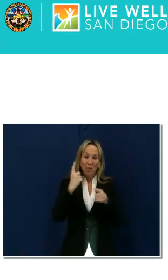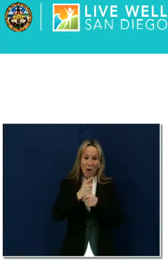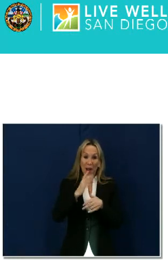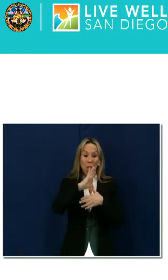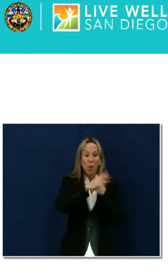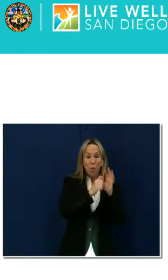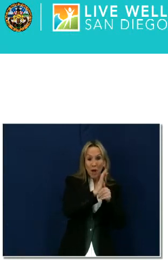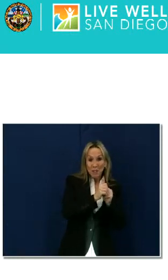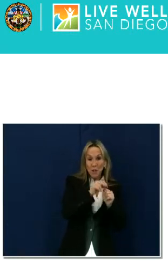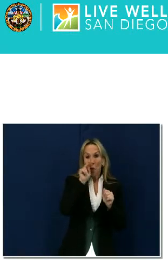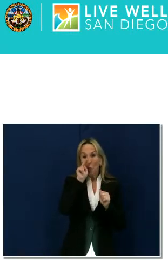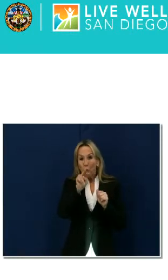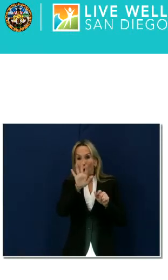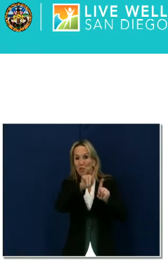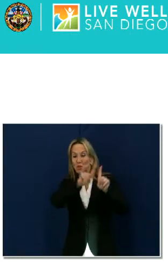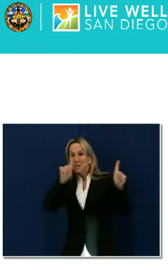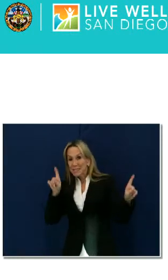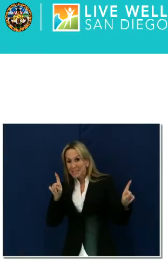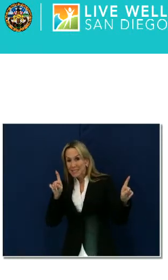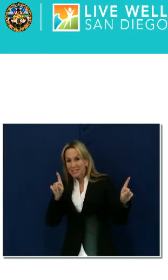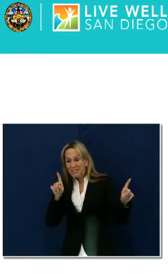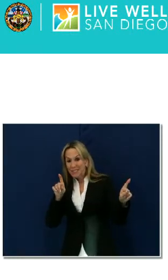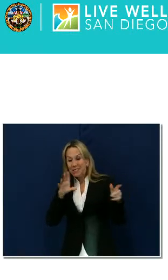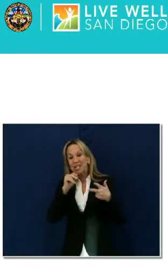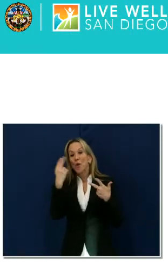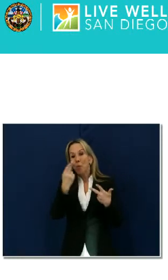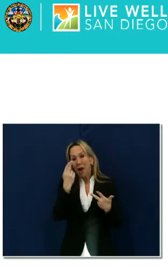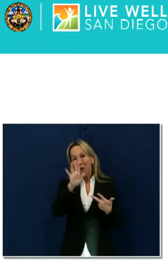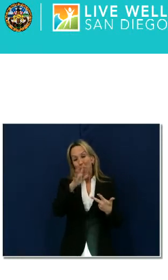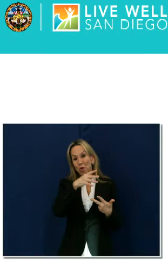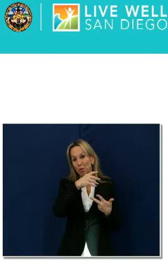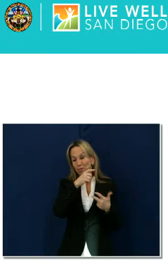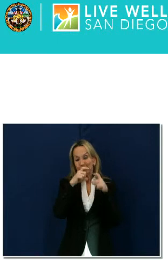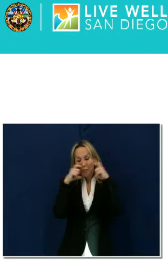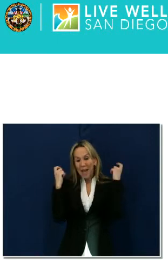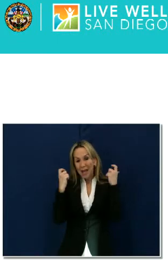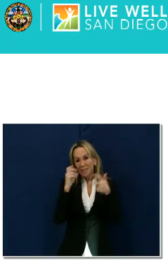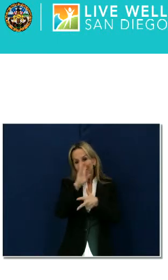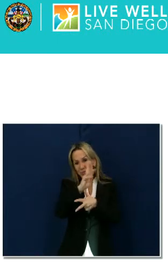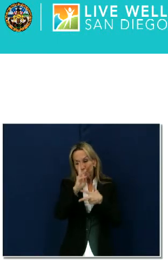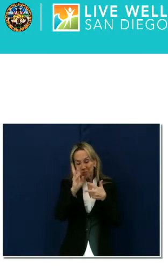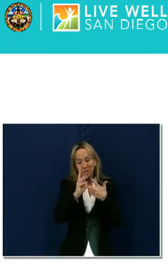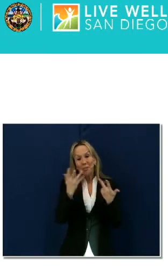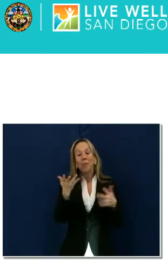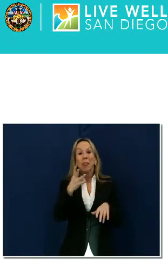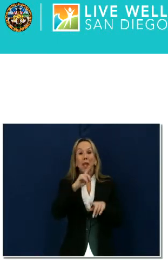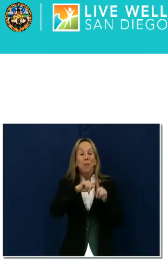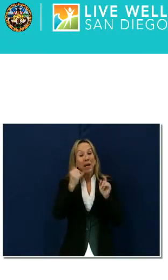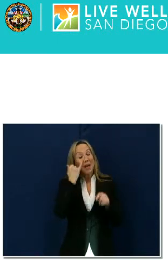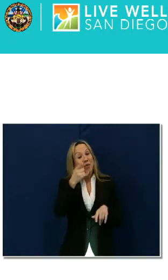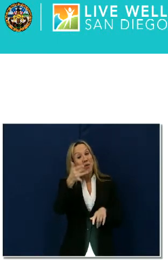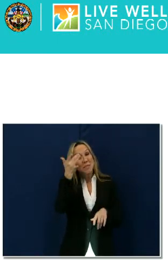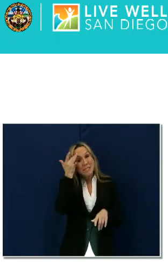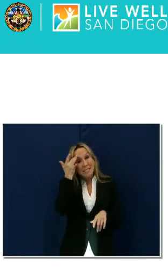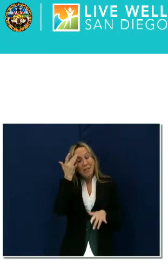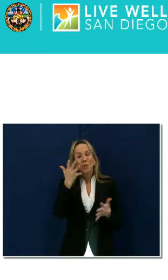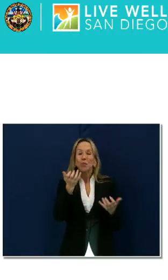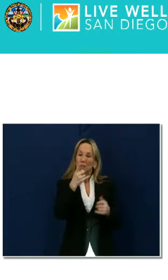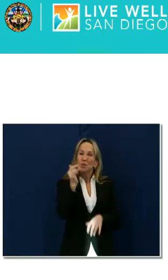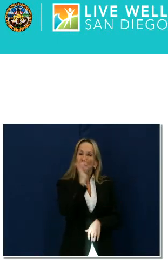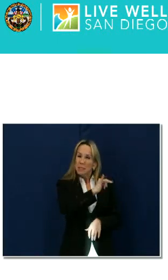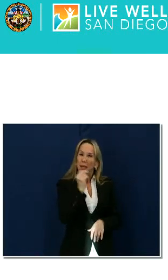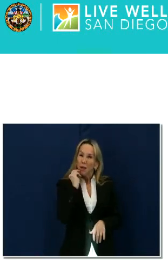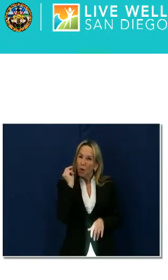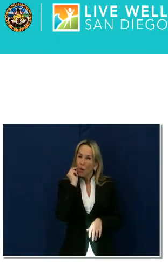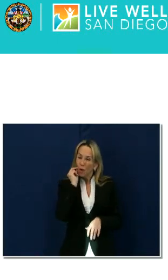hands, watch your distance, and wear your mask. If you're sick, we want people to stay at home. And if people are